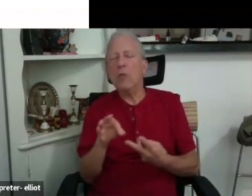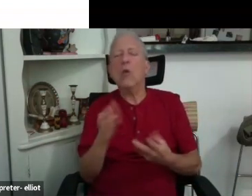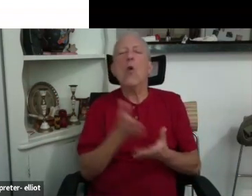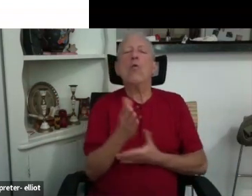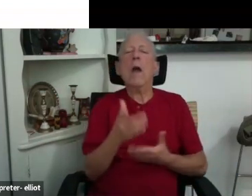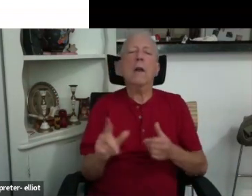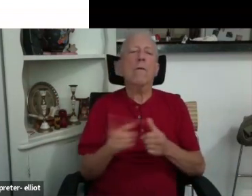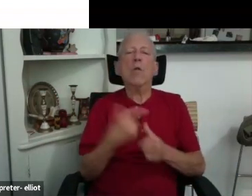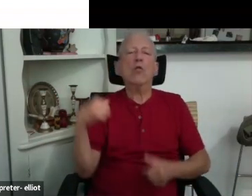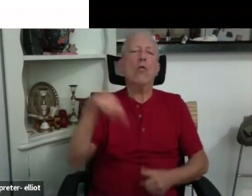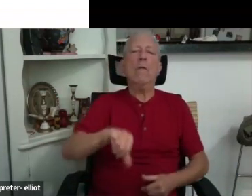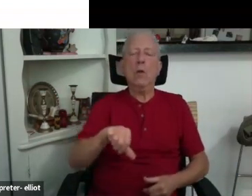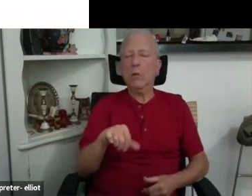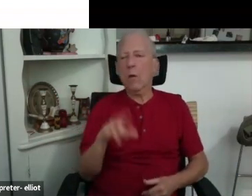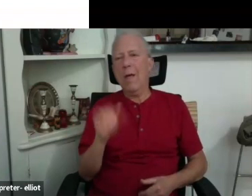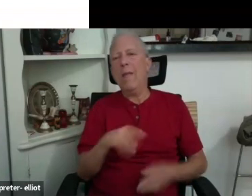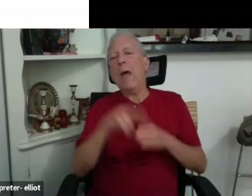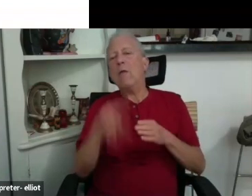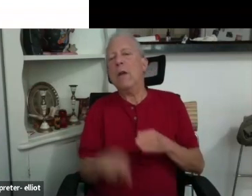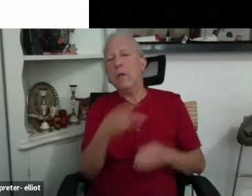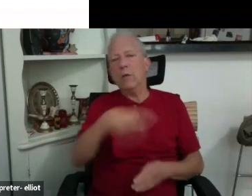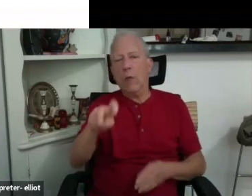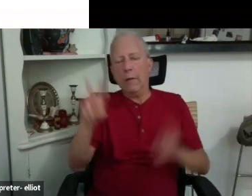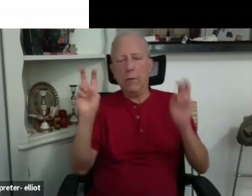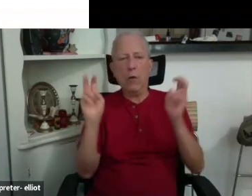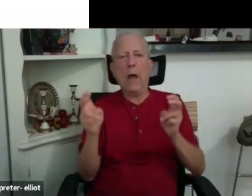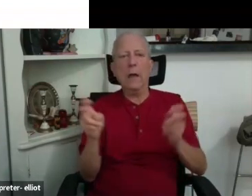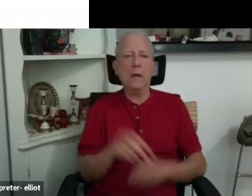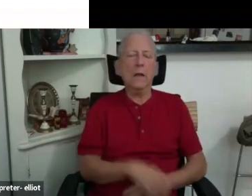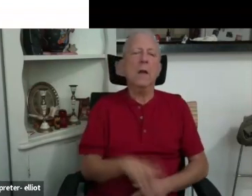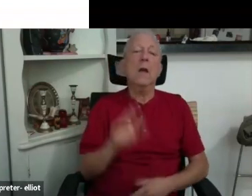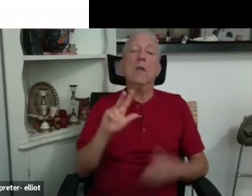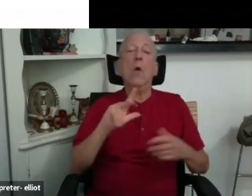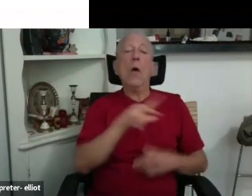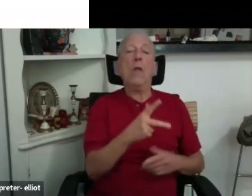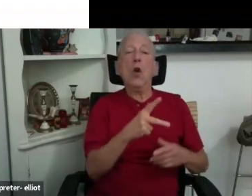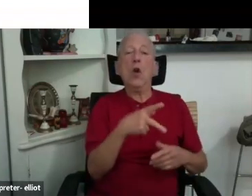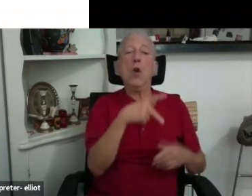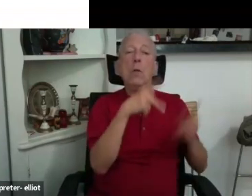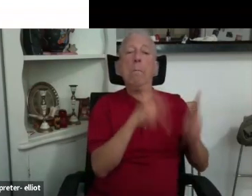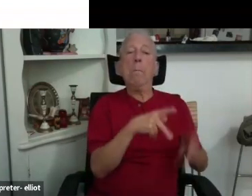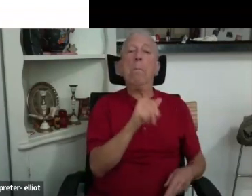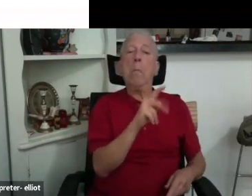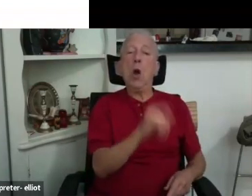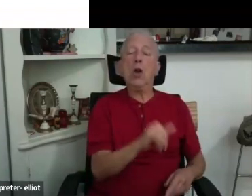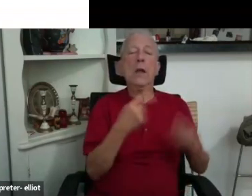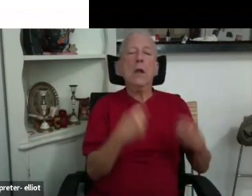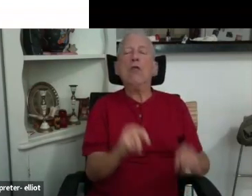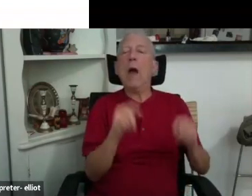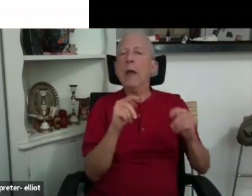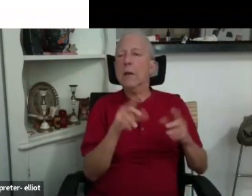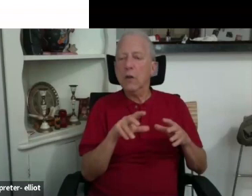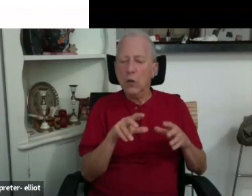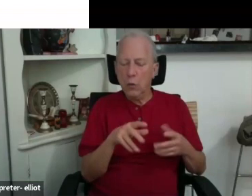refusal, since they result in transfer of title. So a third party attempting to exercise those options or